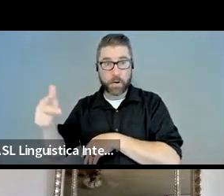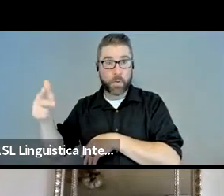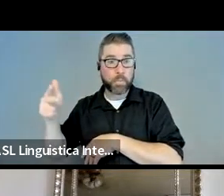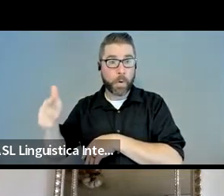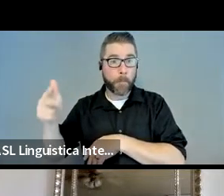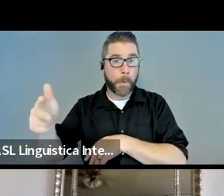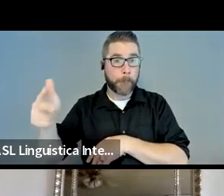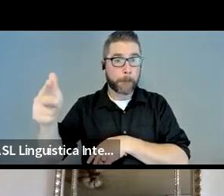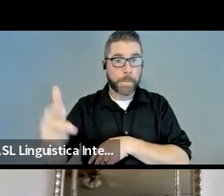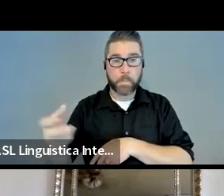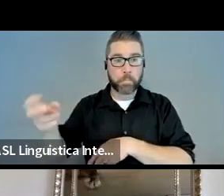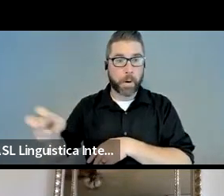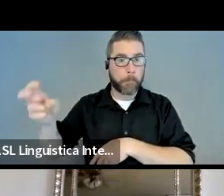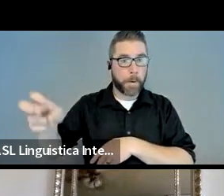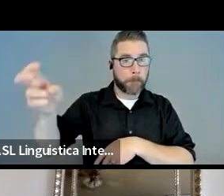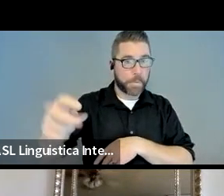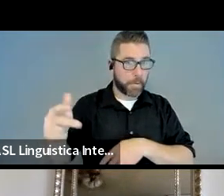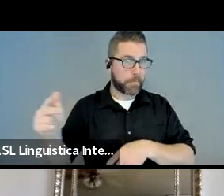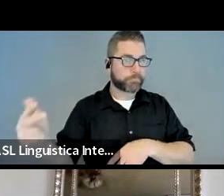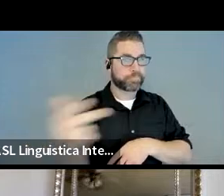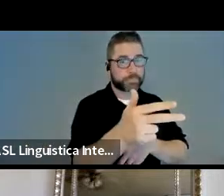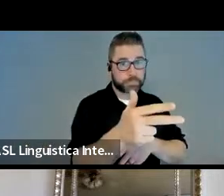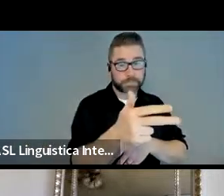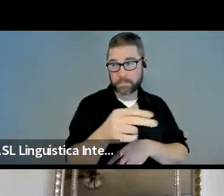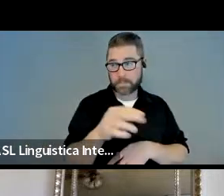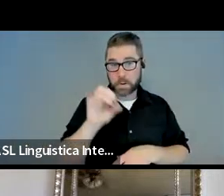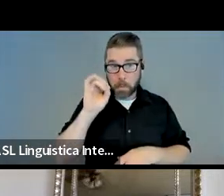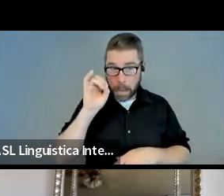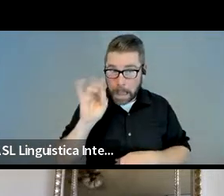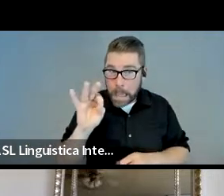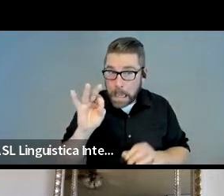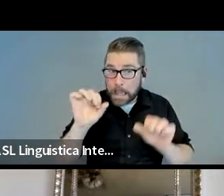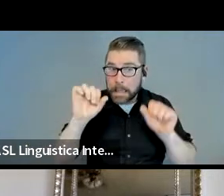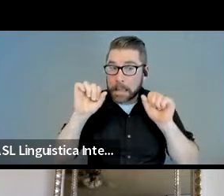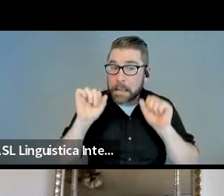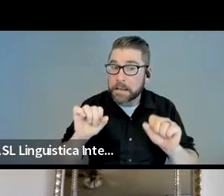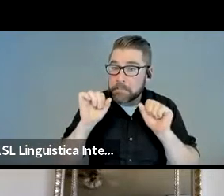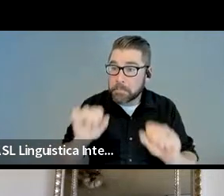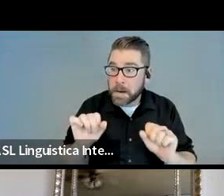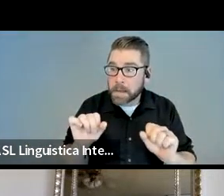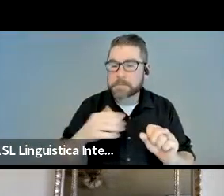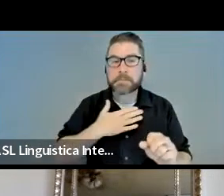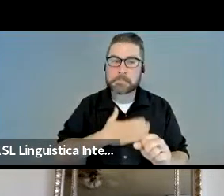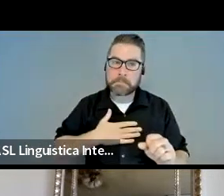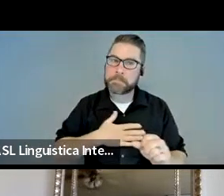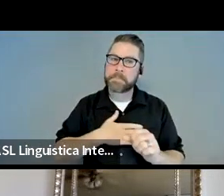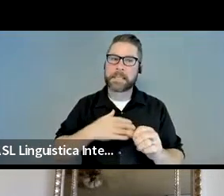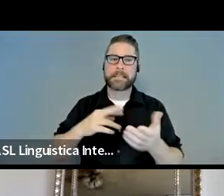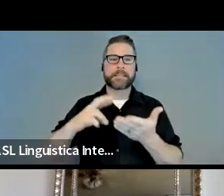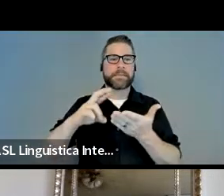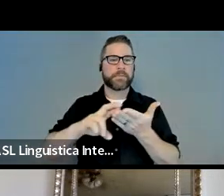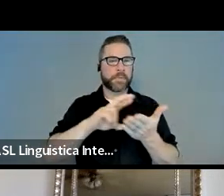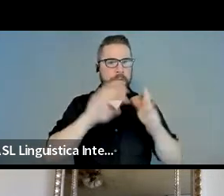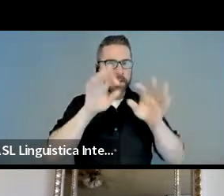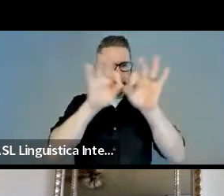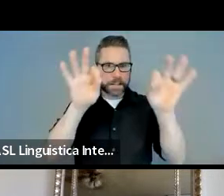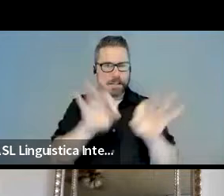joining us, please start taking a look at that registration form. Submit it if you plan to go. It asks you a lot of questions